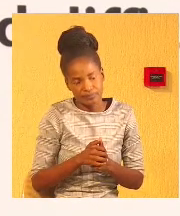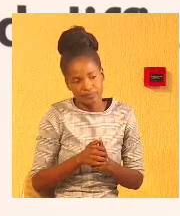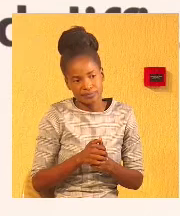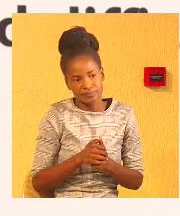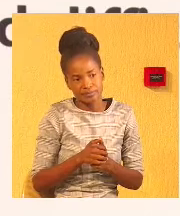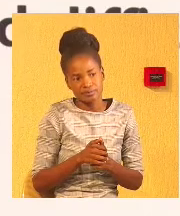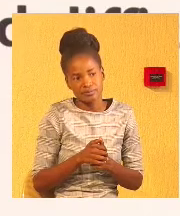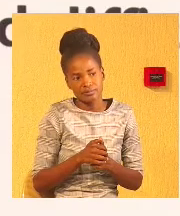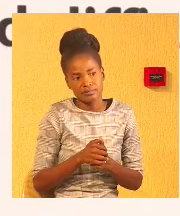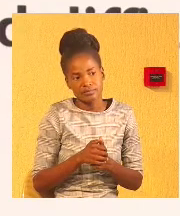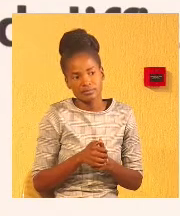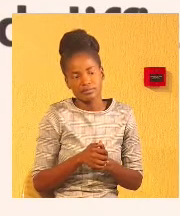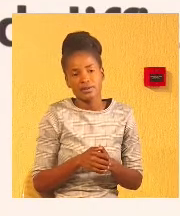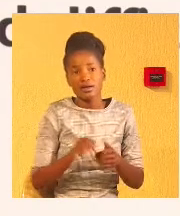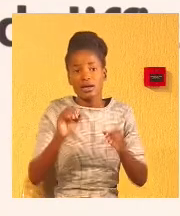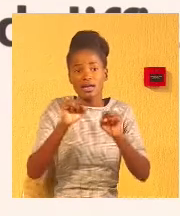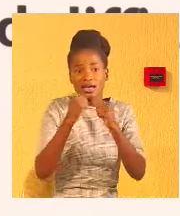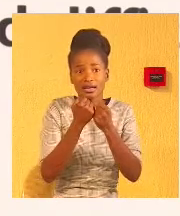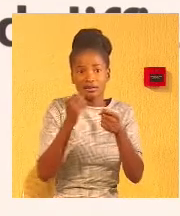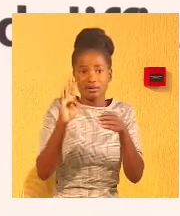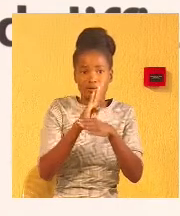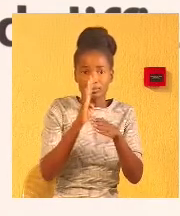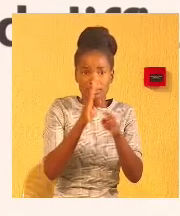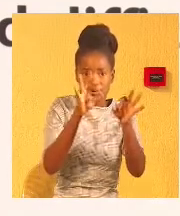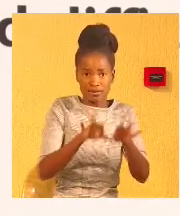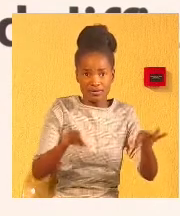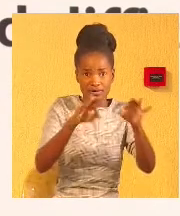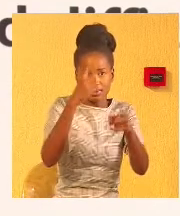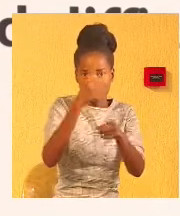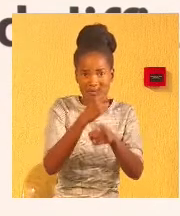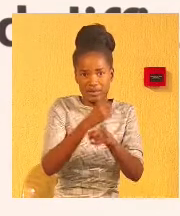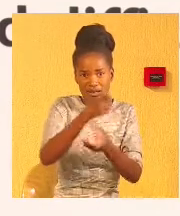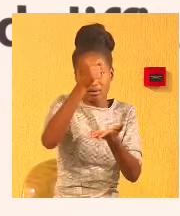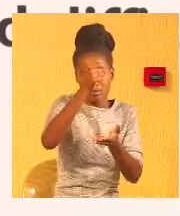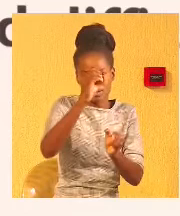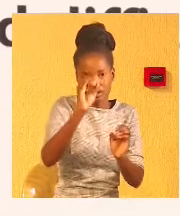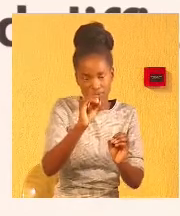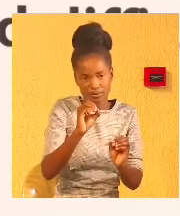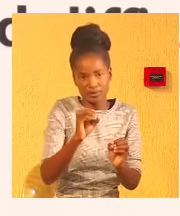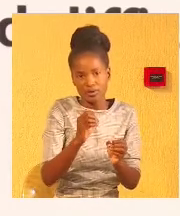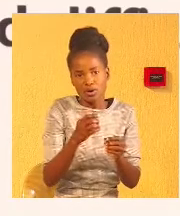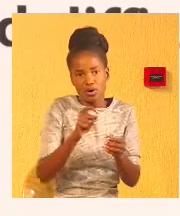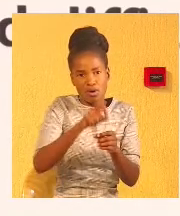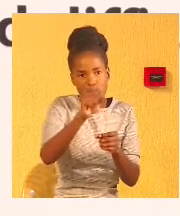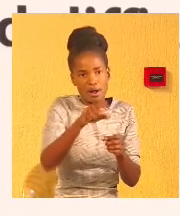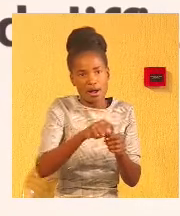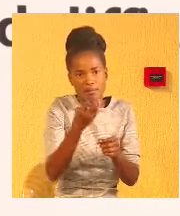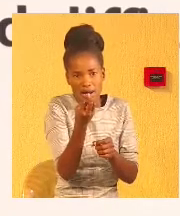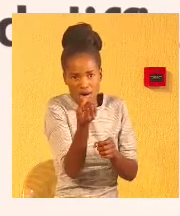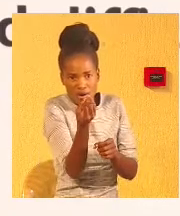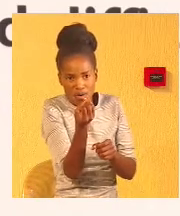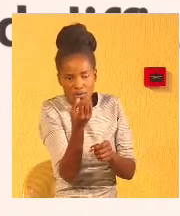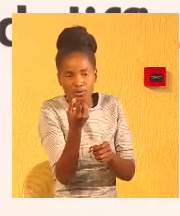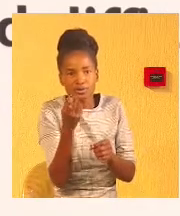is AgriBizDev, it was not able to produce rice